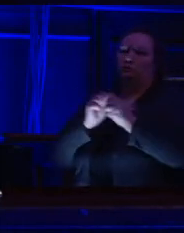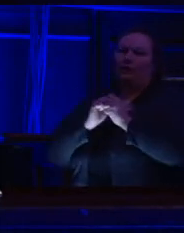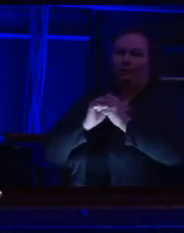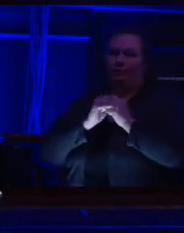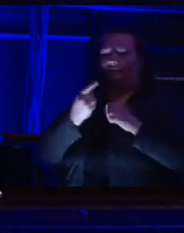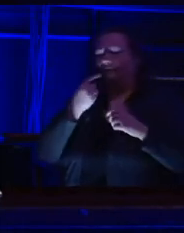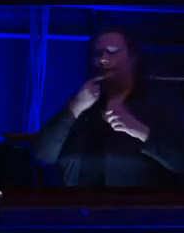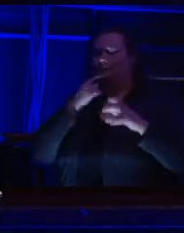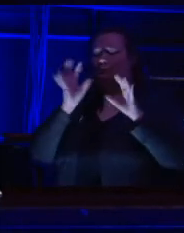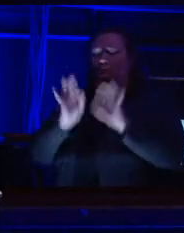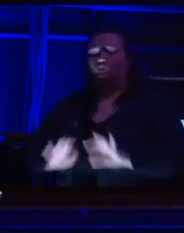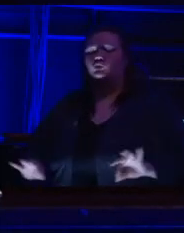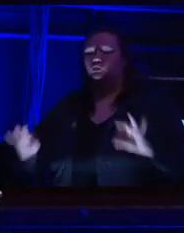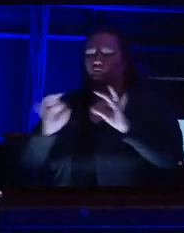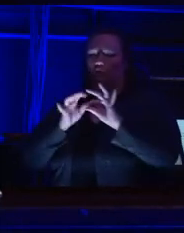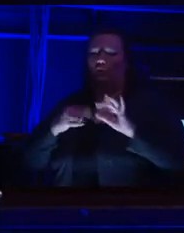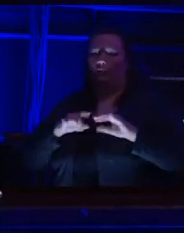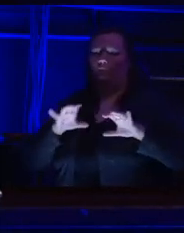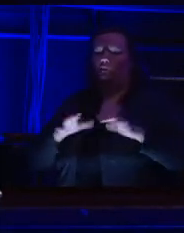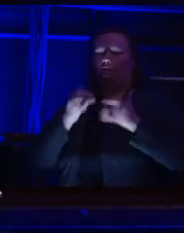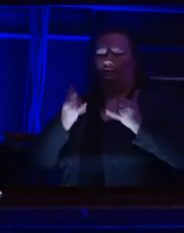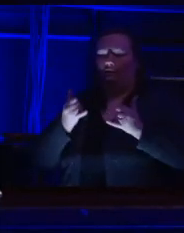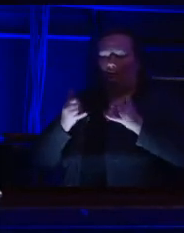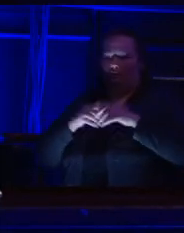so crucial that we do so now.